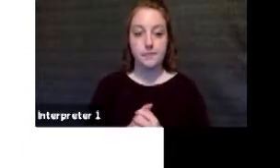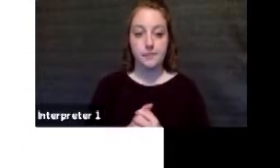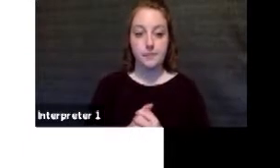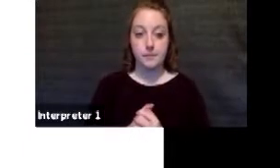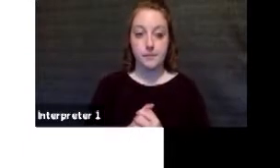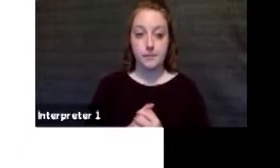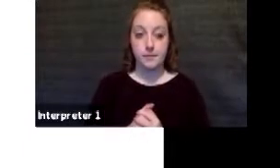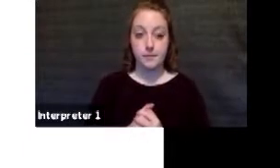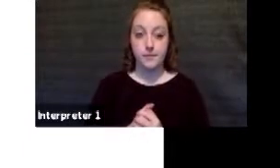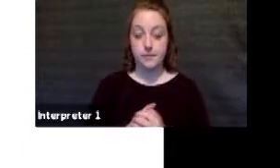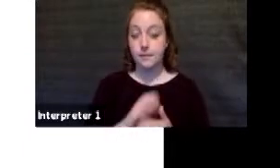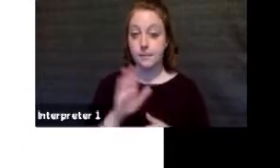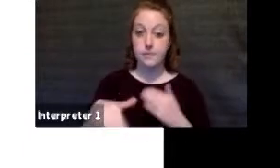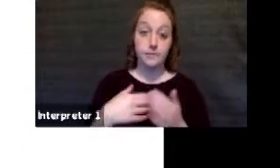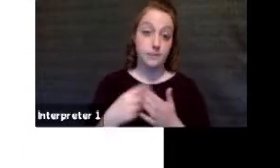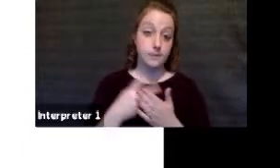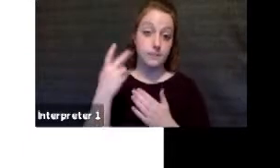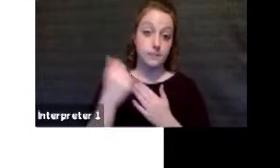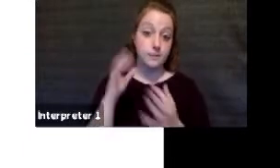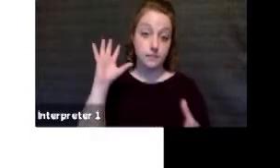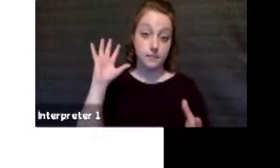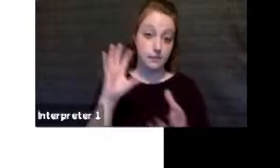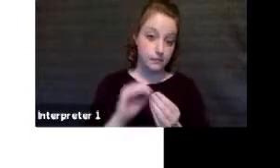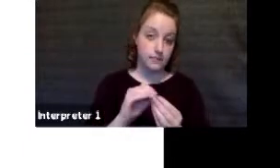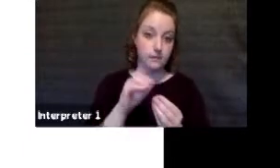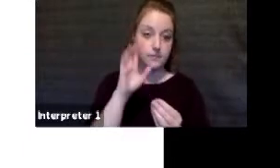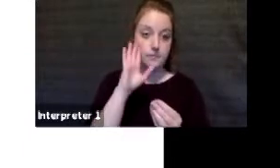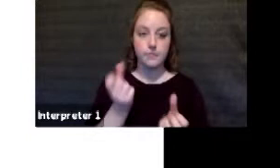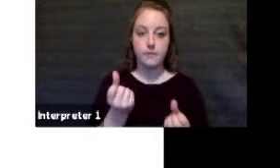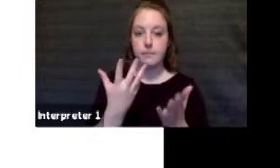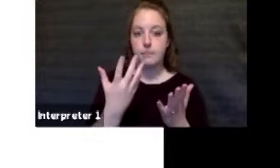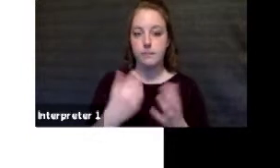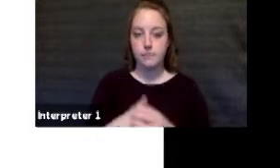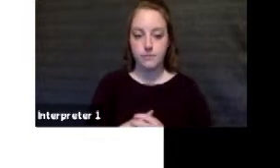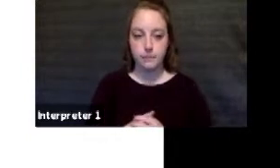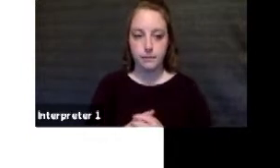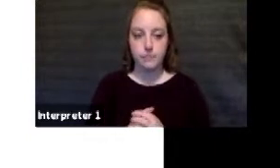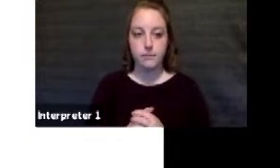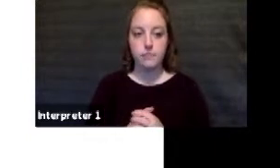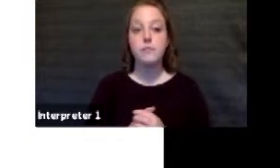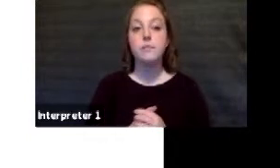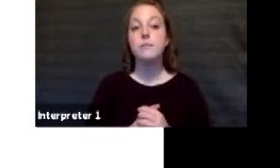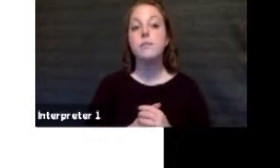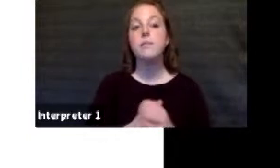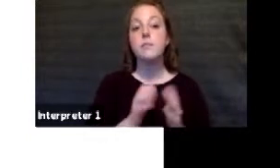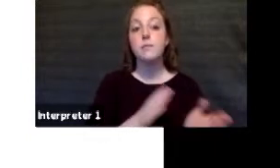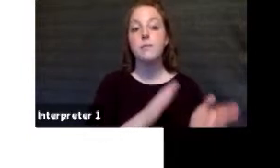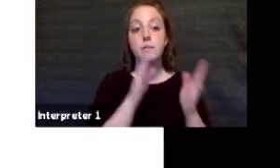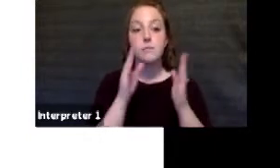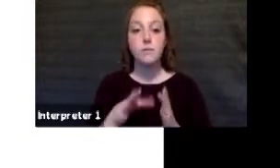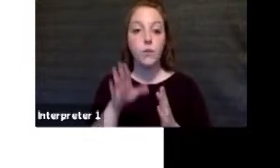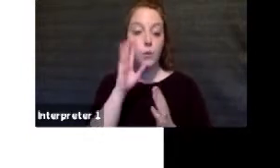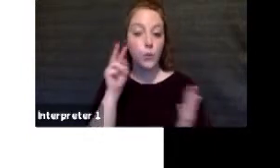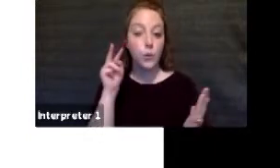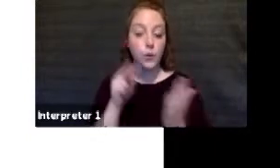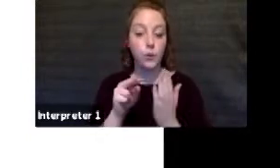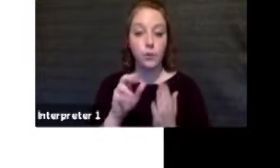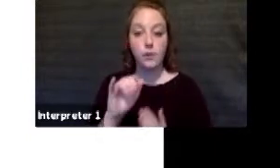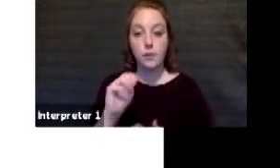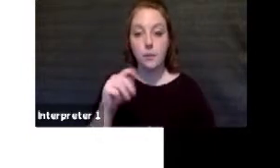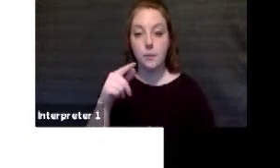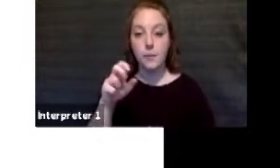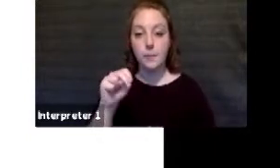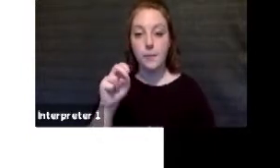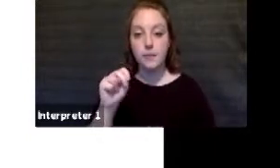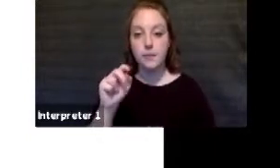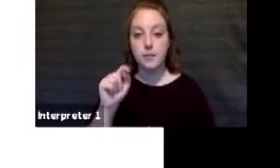10 to 15 year period will a total amount. But then we will look at implementation and you'll see a little bit of that tonight about